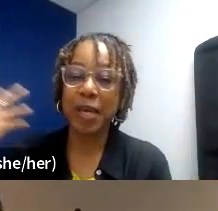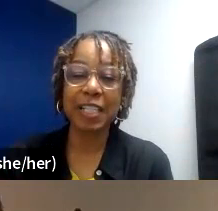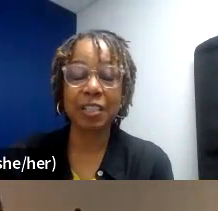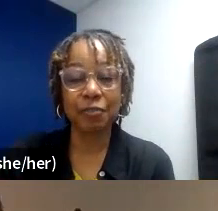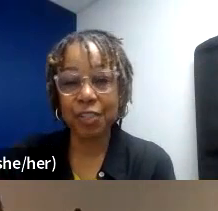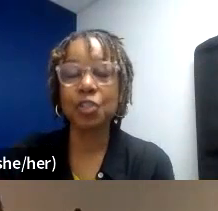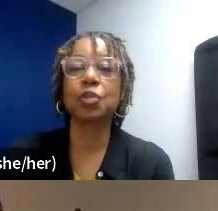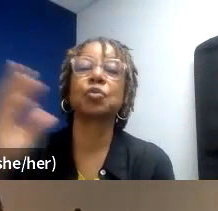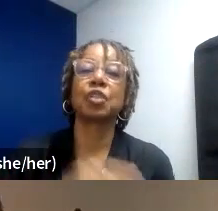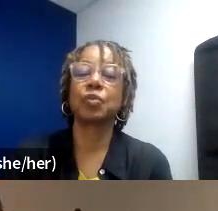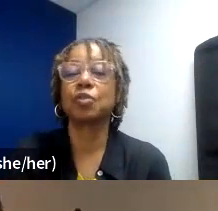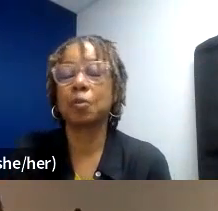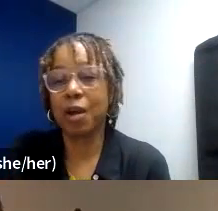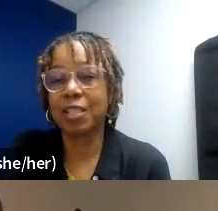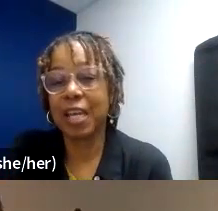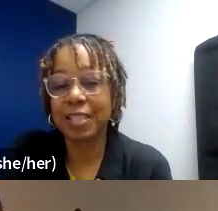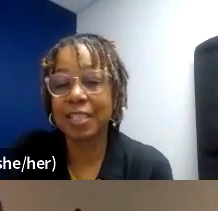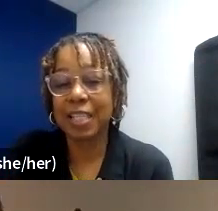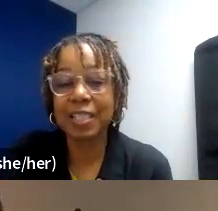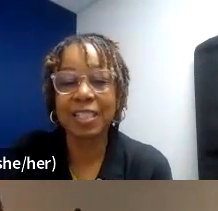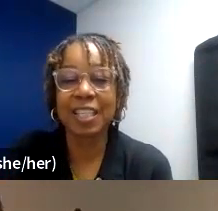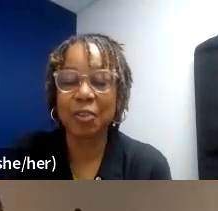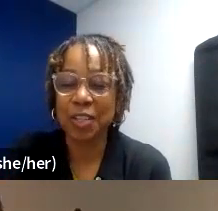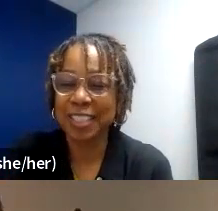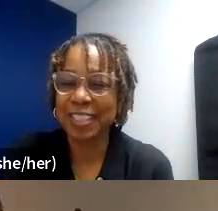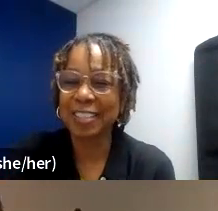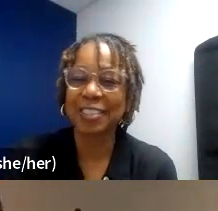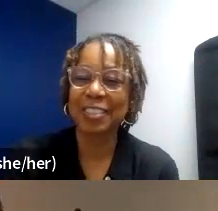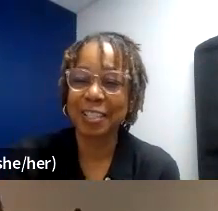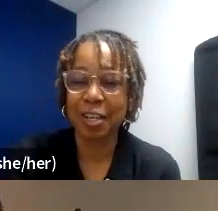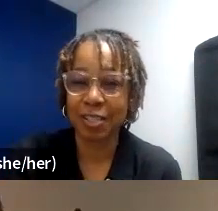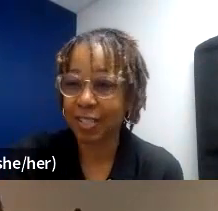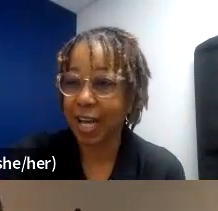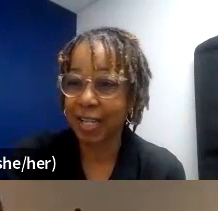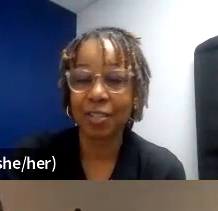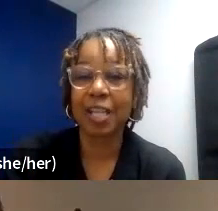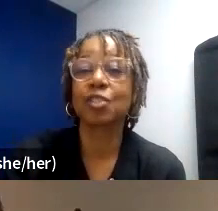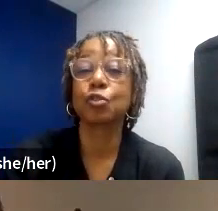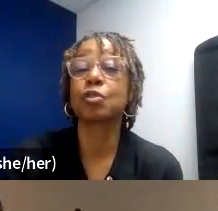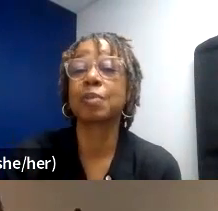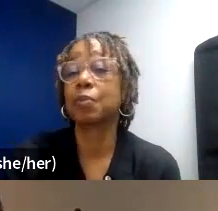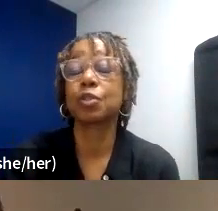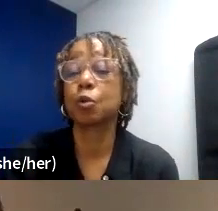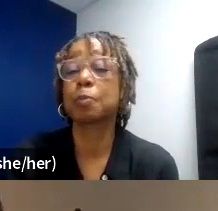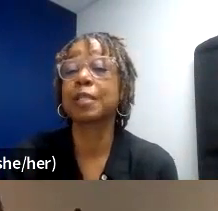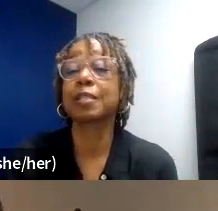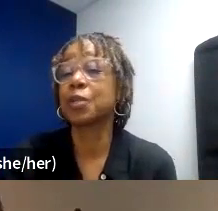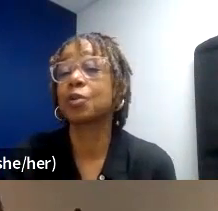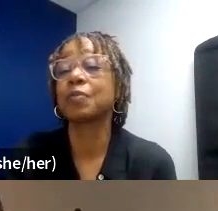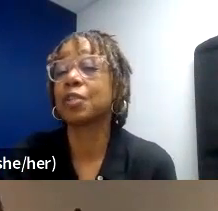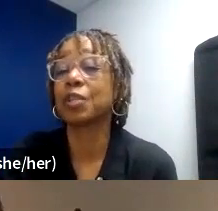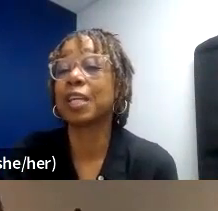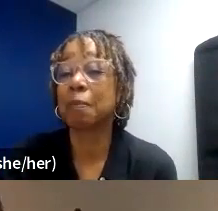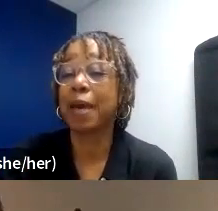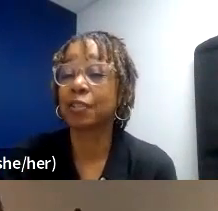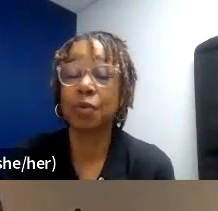and making it official, the Reunion Project as an entity and organization, till I saw this slide. So that shows you sometimes we show up at places we